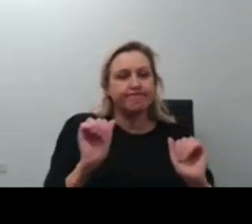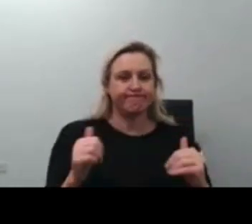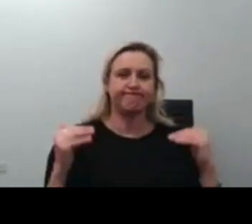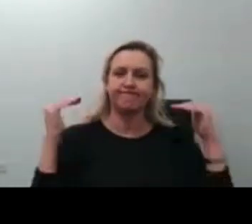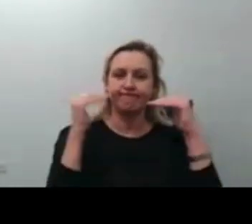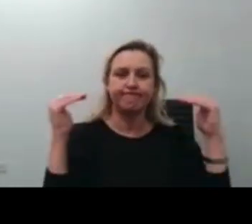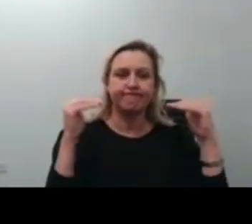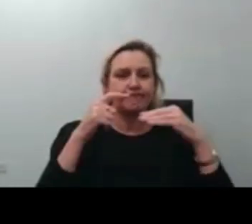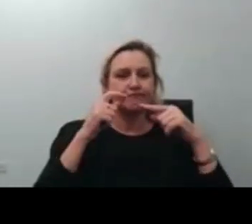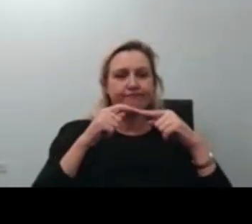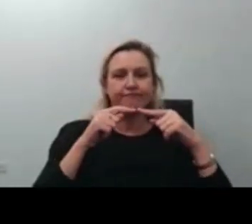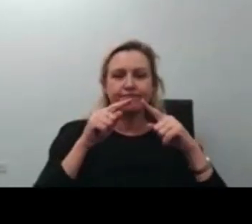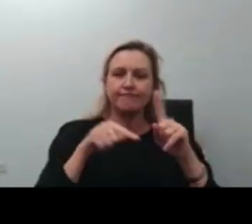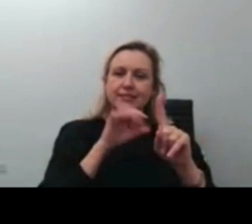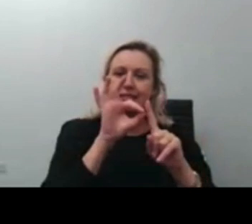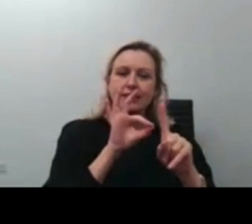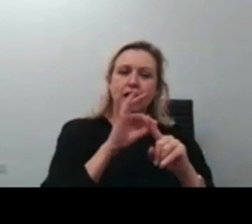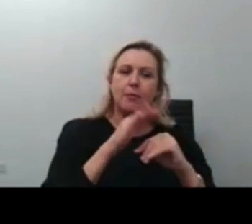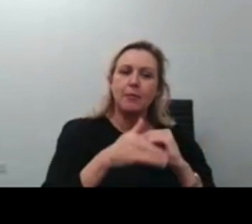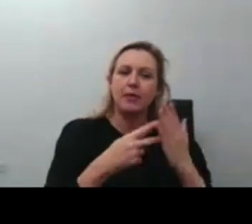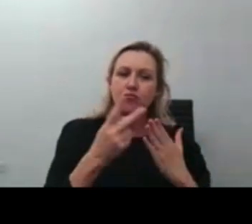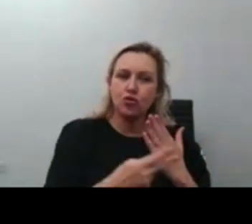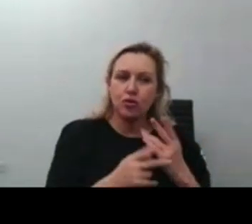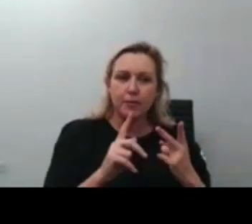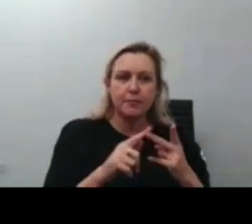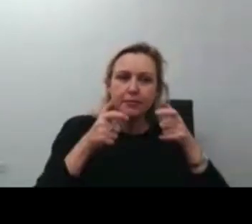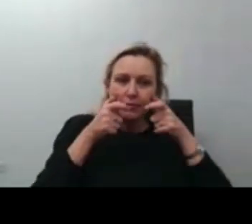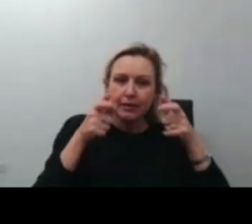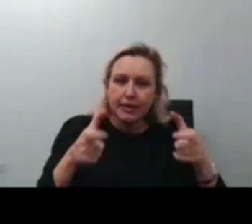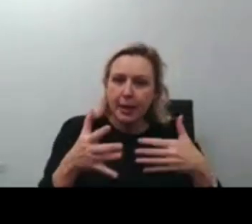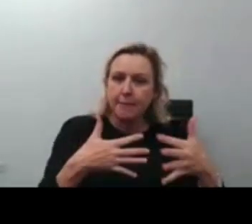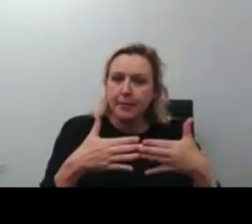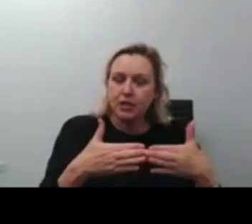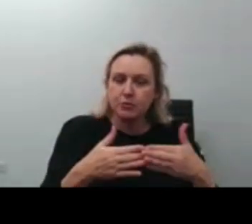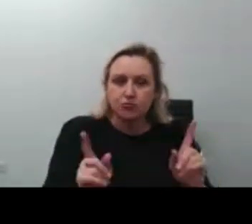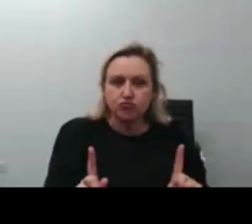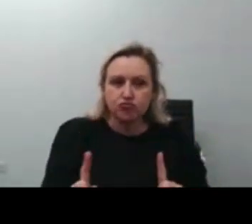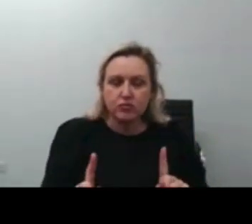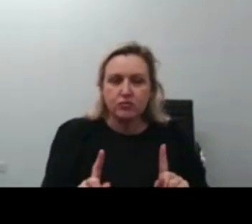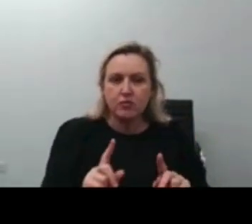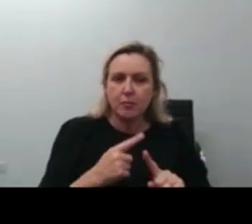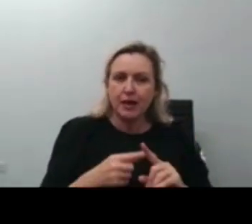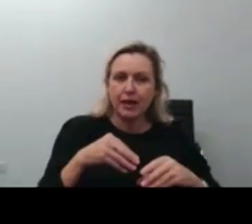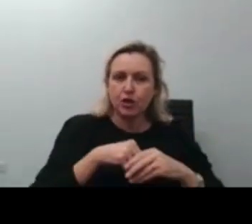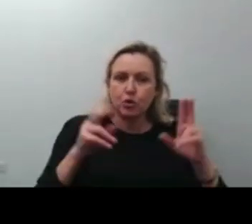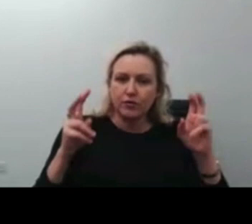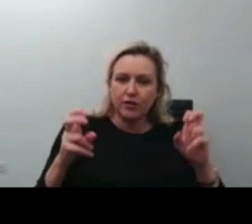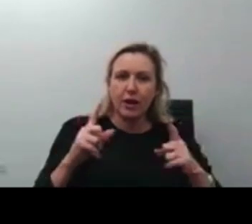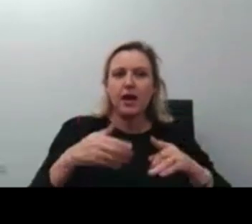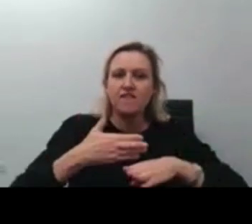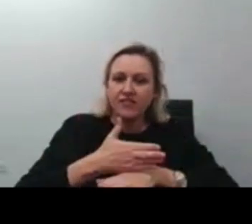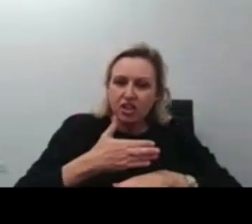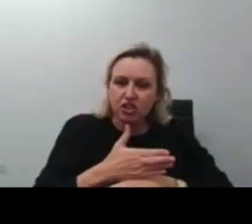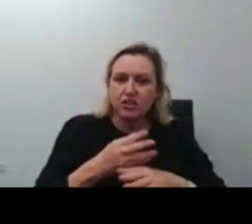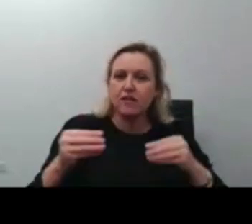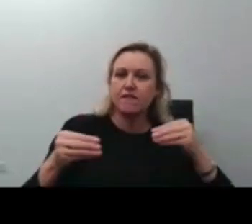program. Some of the key areas are how care management will operate, including really clear definitions around functions and a flexible